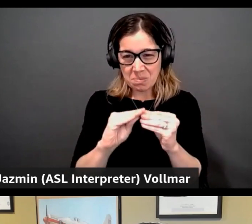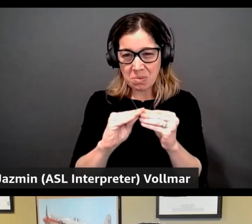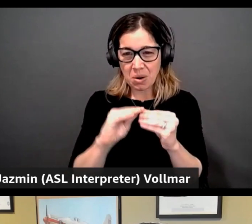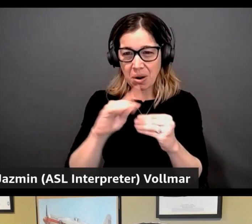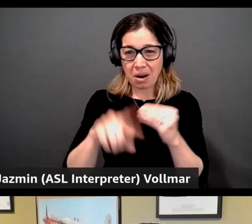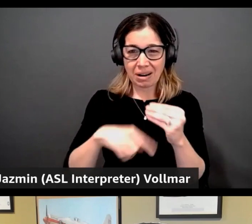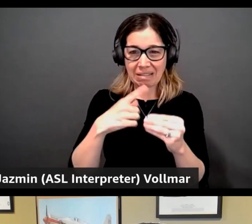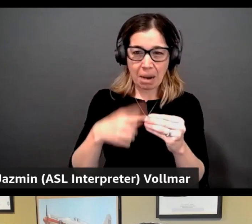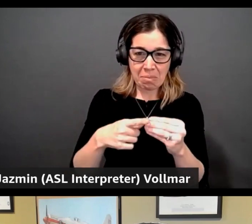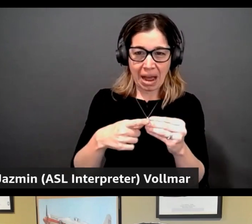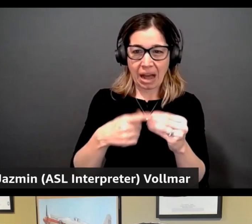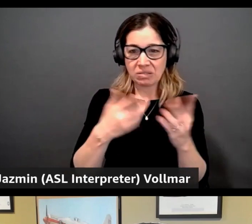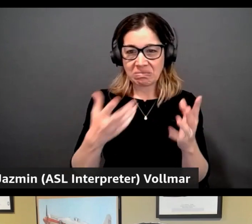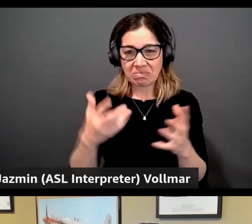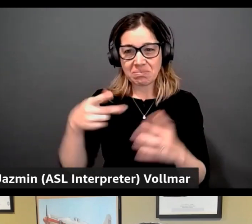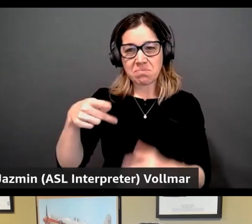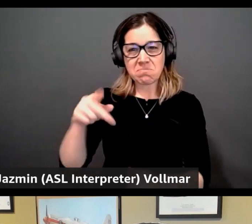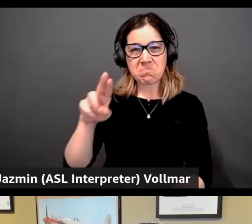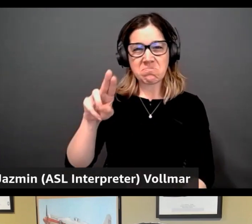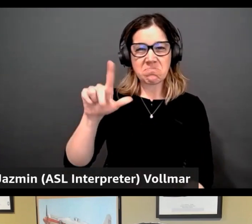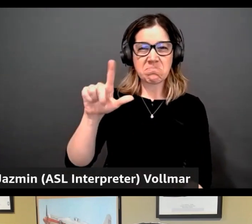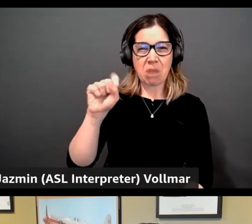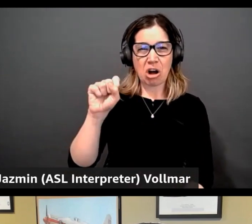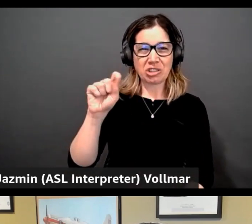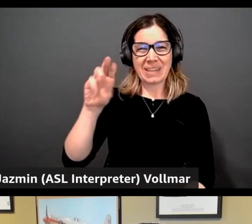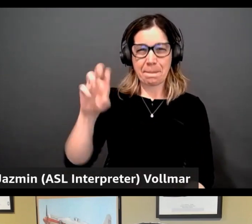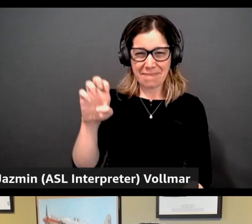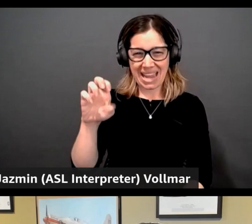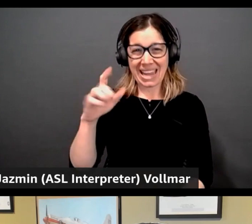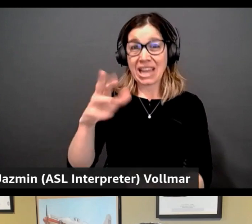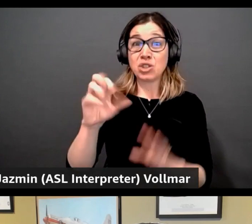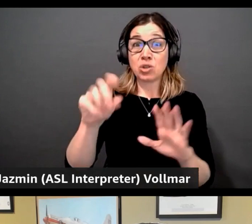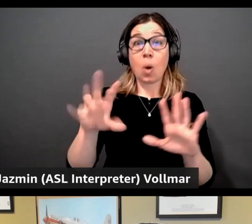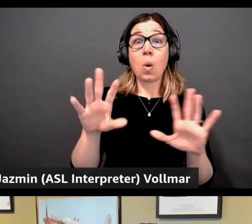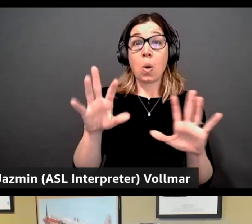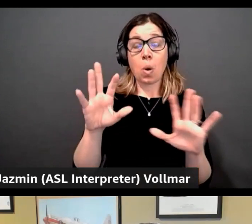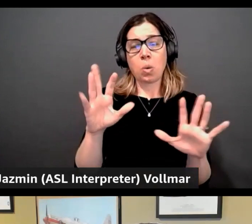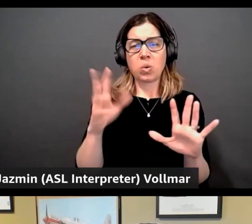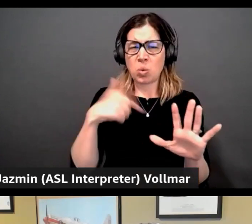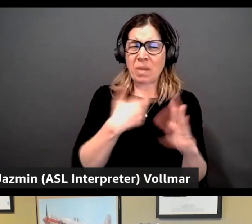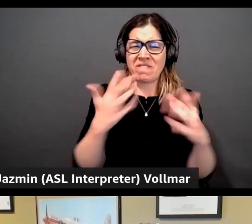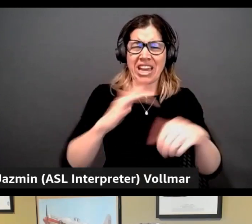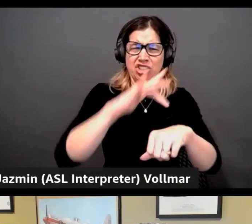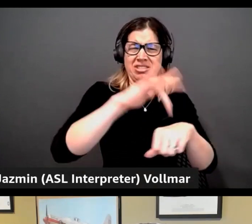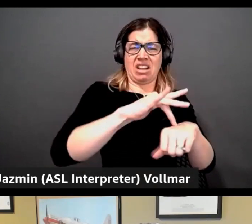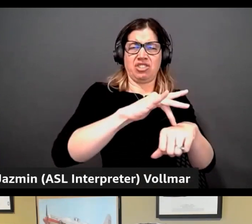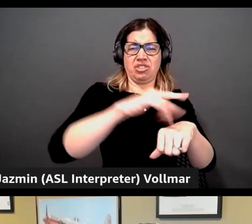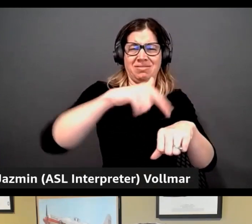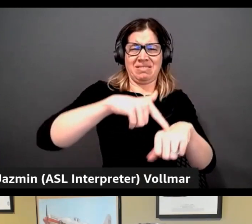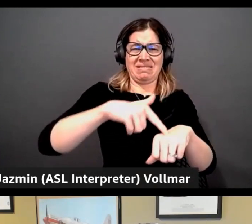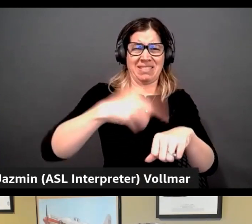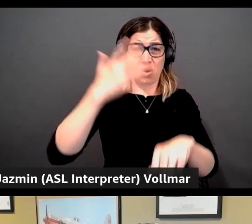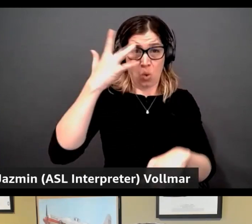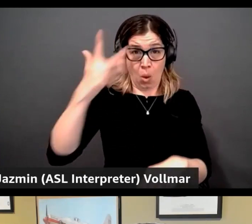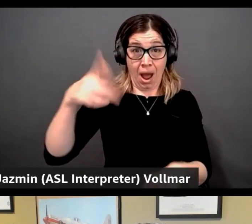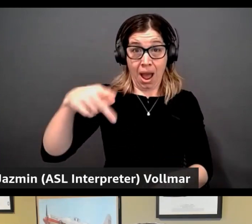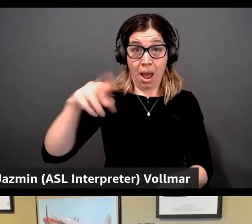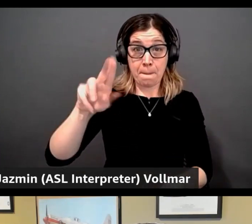domain. So one question, we've kind of touched on this already, like why is the pulse level